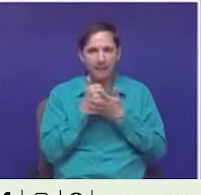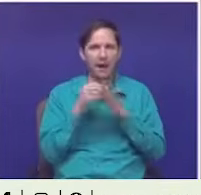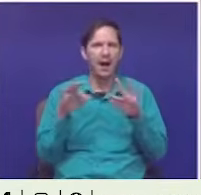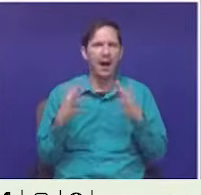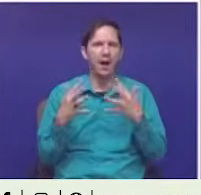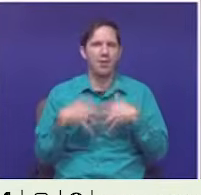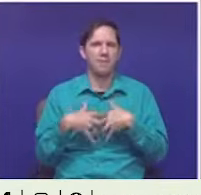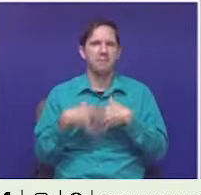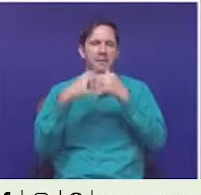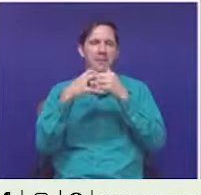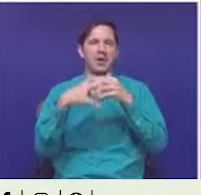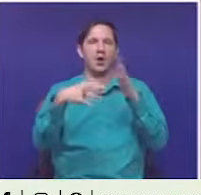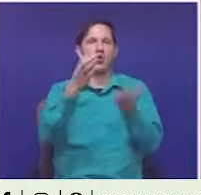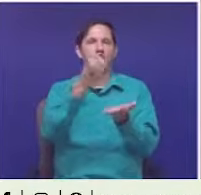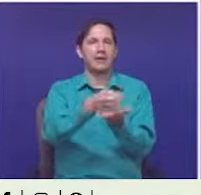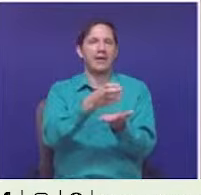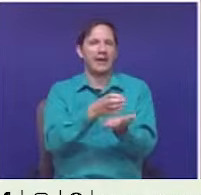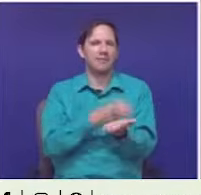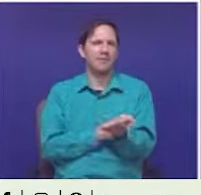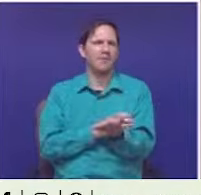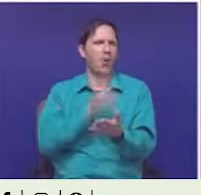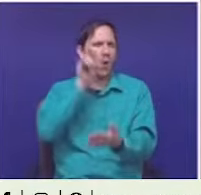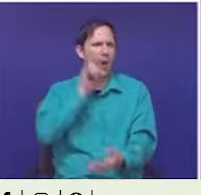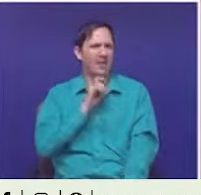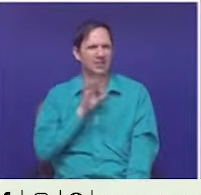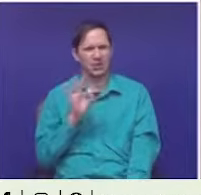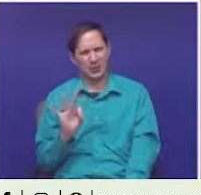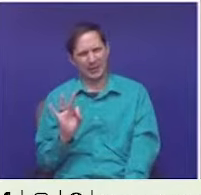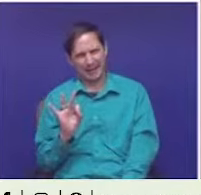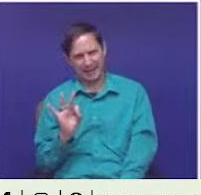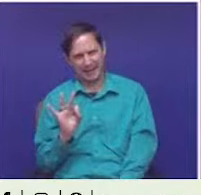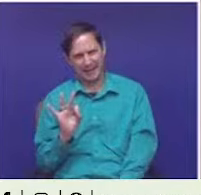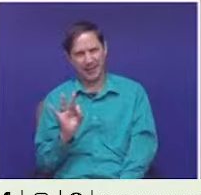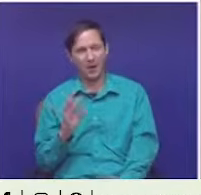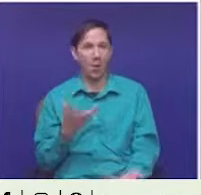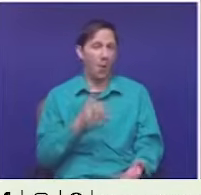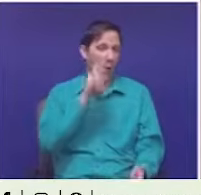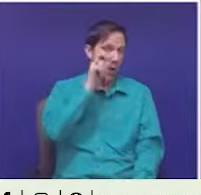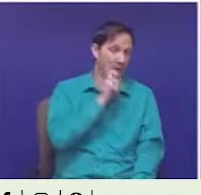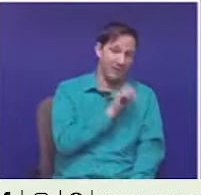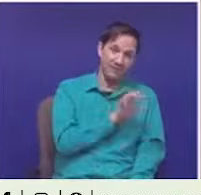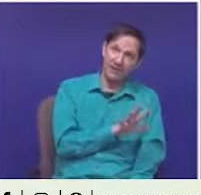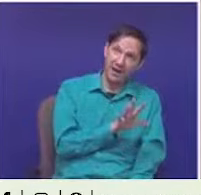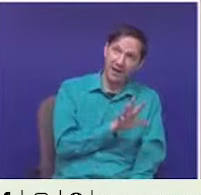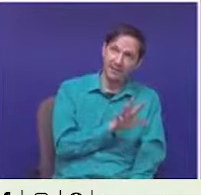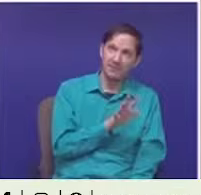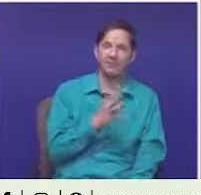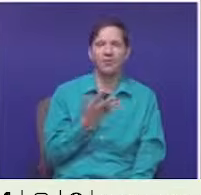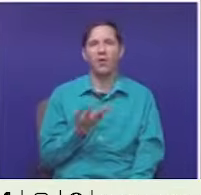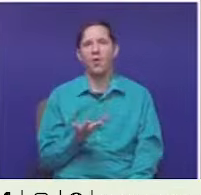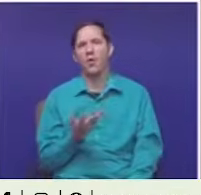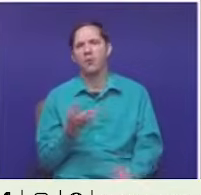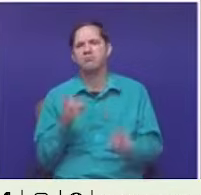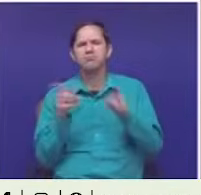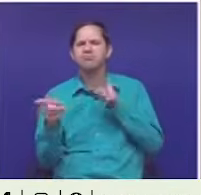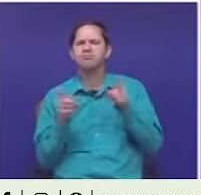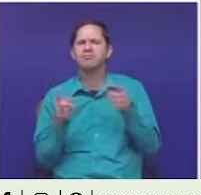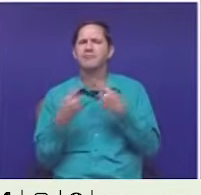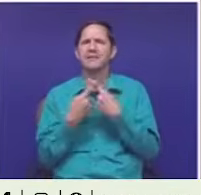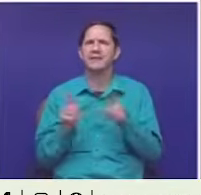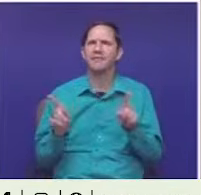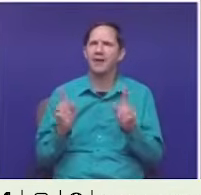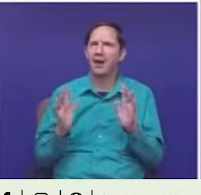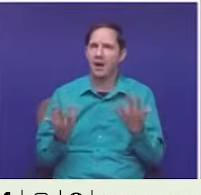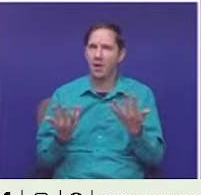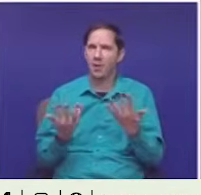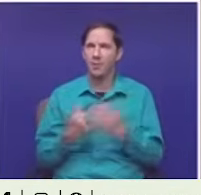design a curriculum for a 3-year-old? How do we design a curriculum for a 5-year-old? How does that differ? And also, some